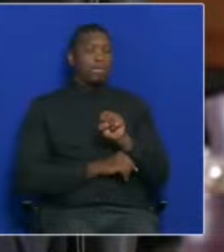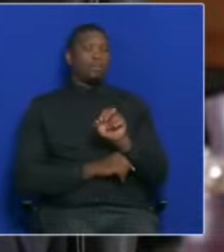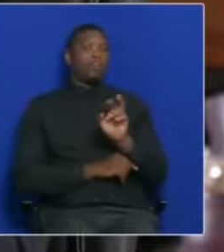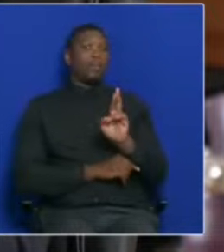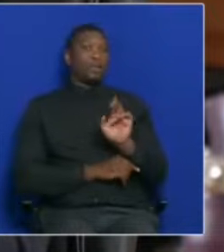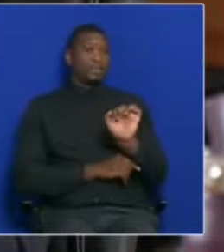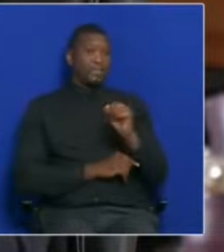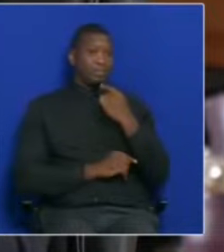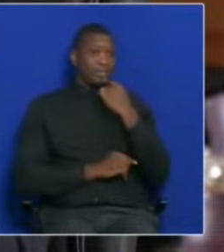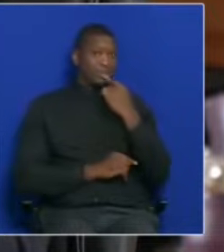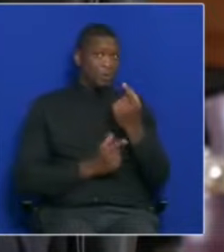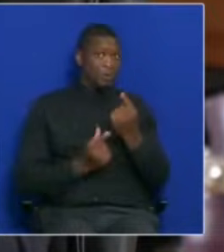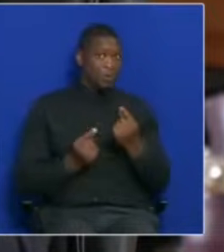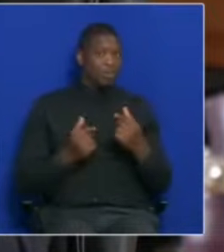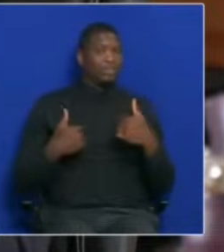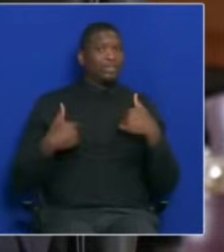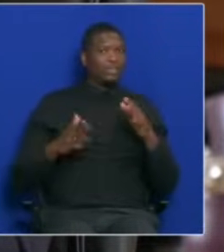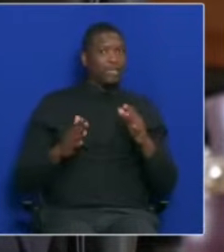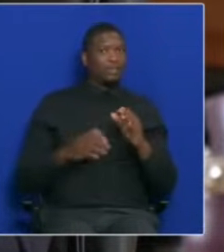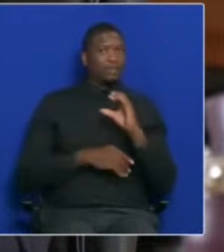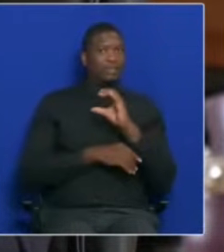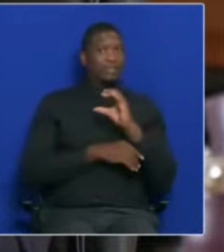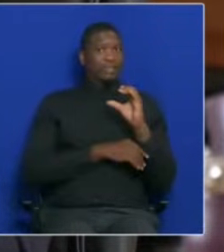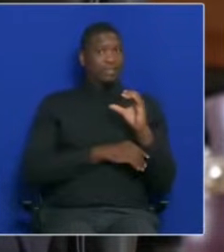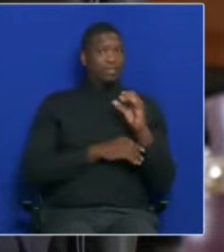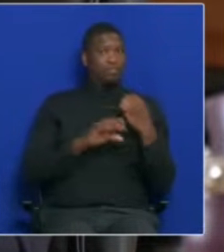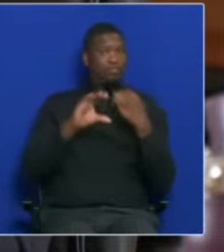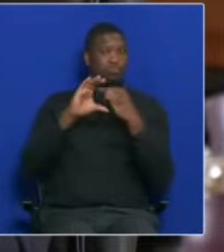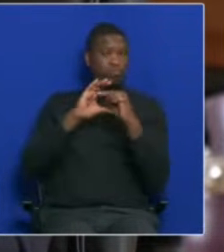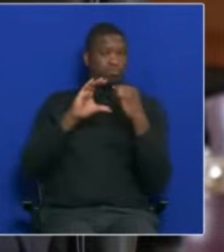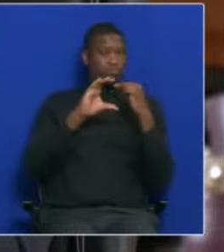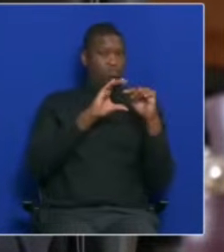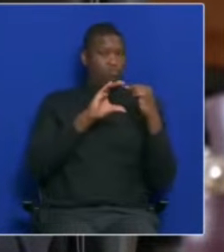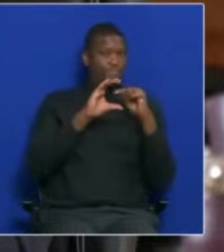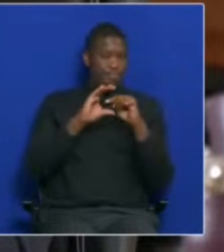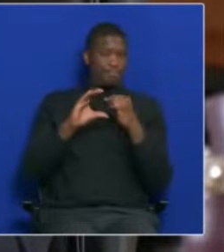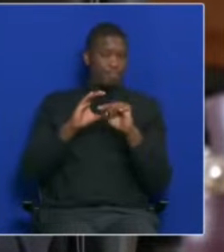you in the emails related to project diversion.